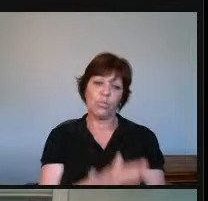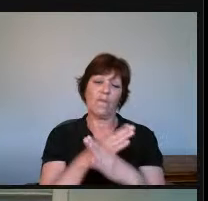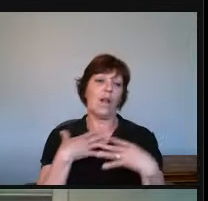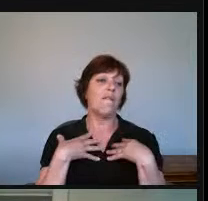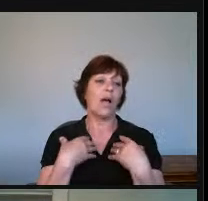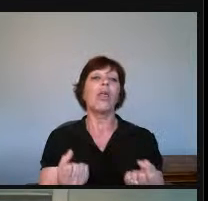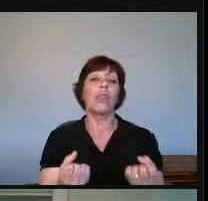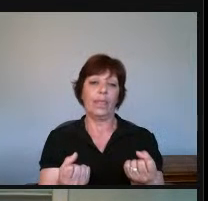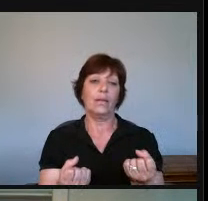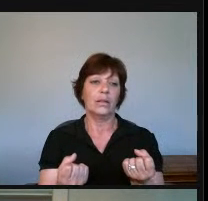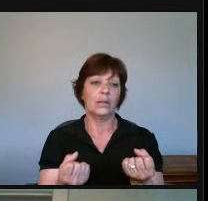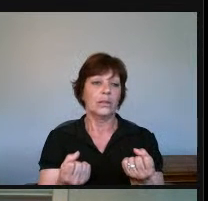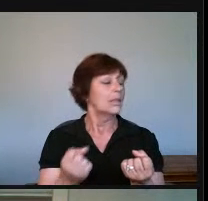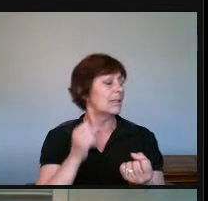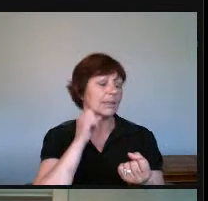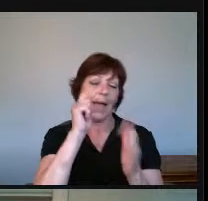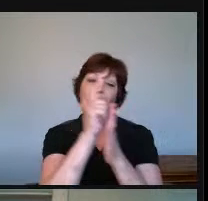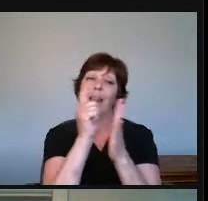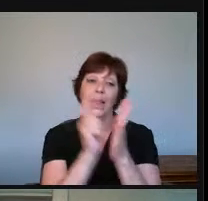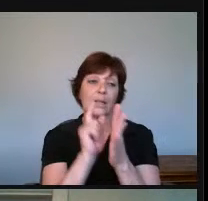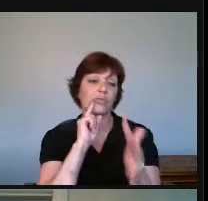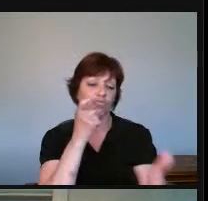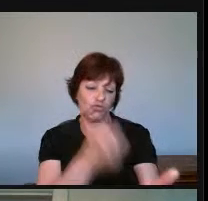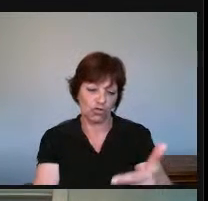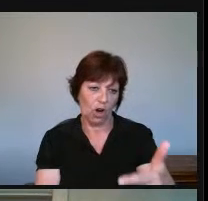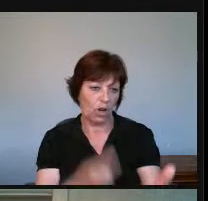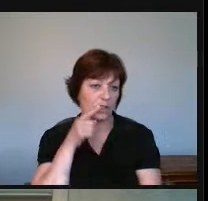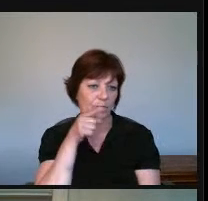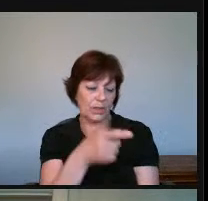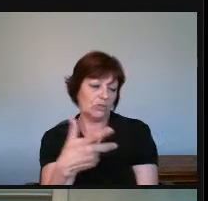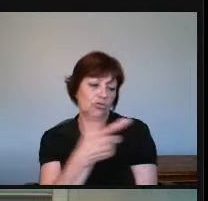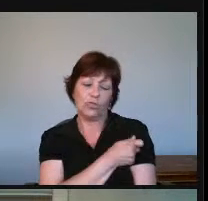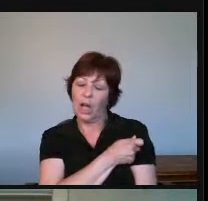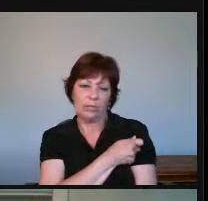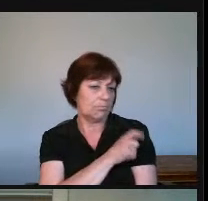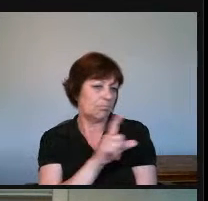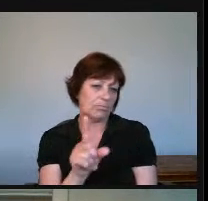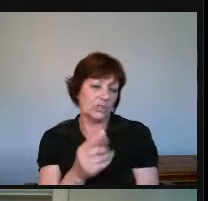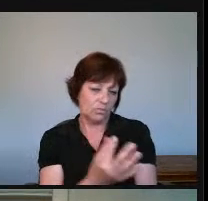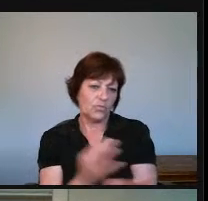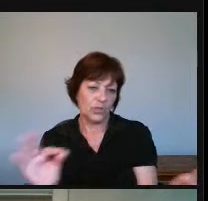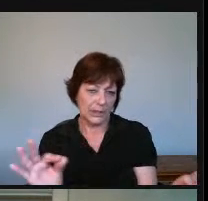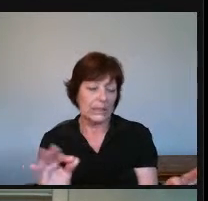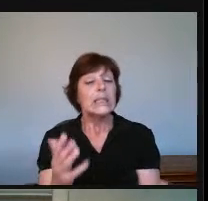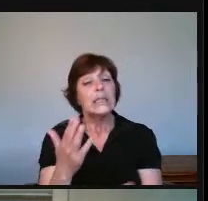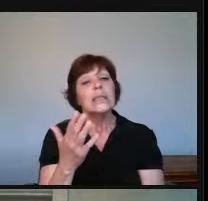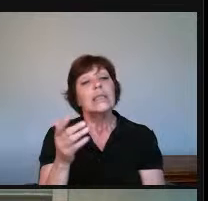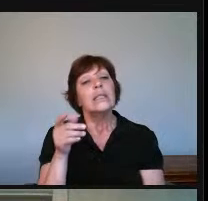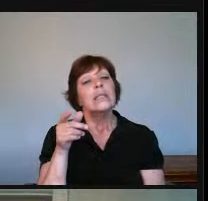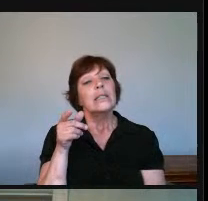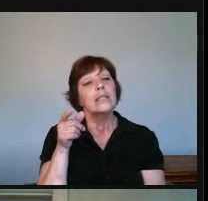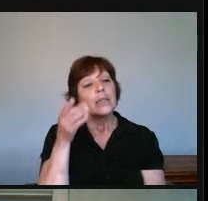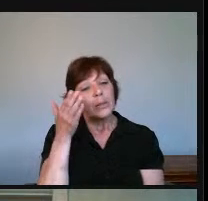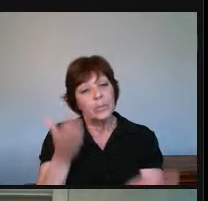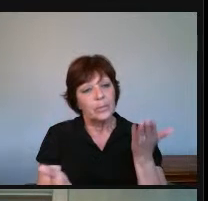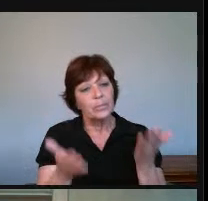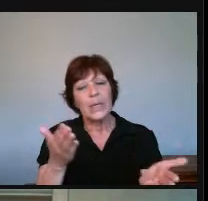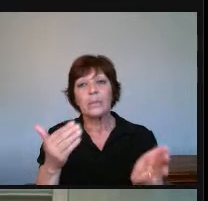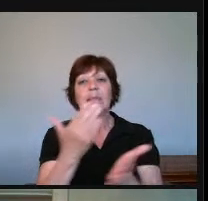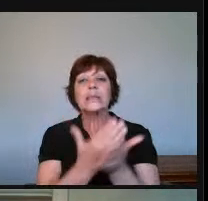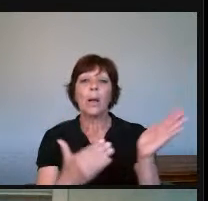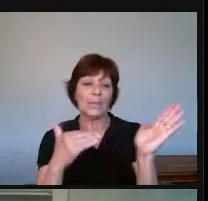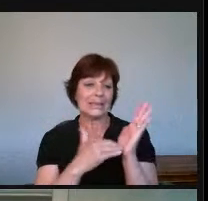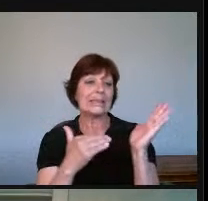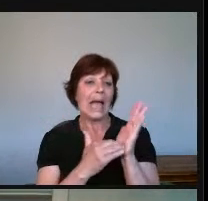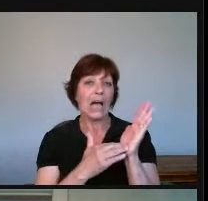and it's not legal to charge for these vaccines. And there are physicians, perhaps, who may have it now. They're trying to get it